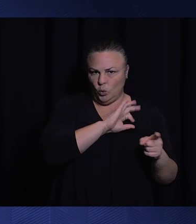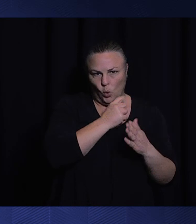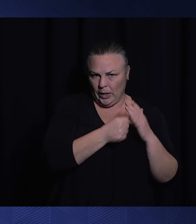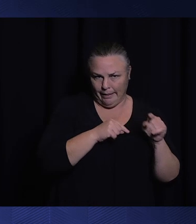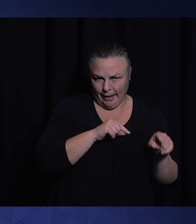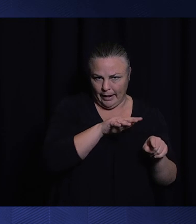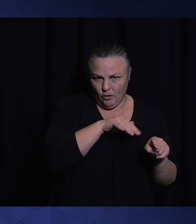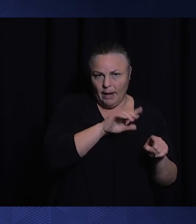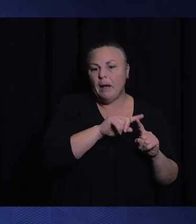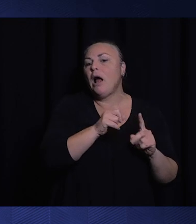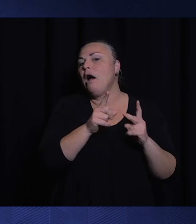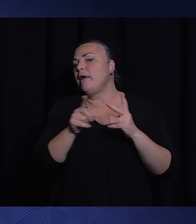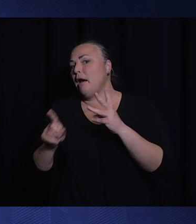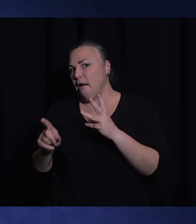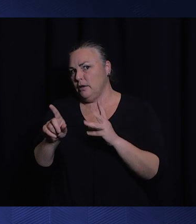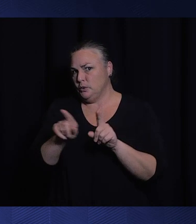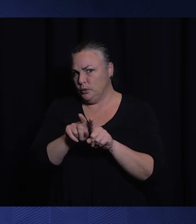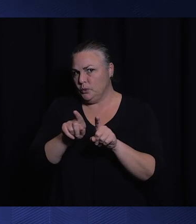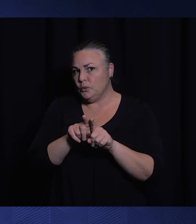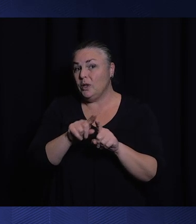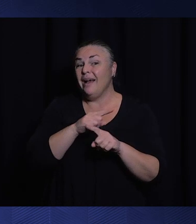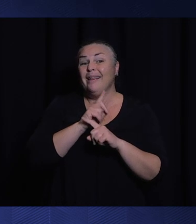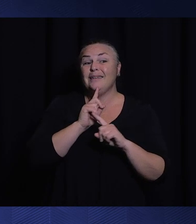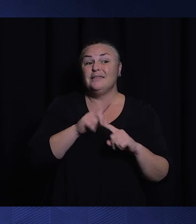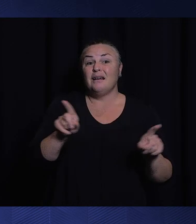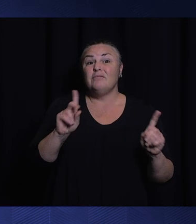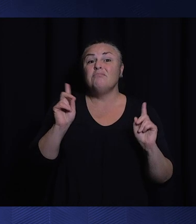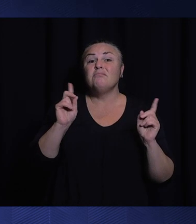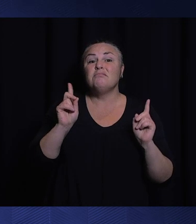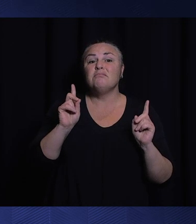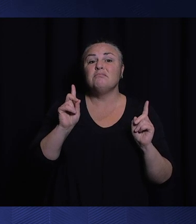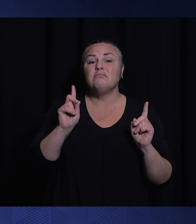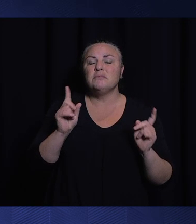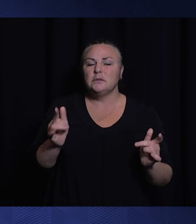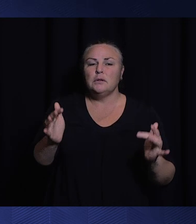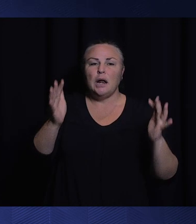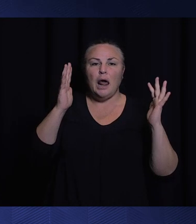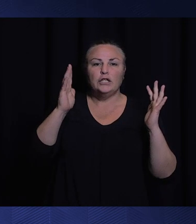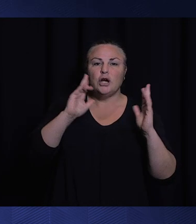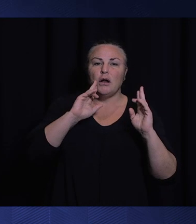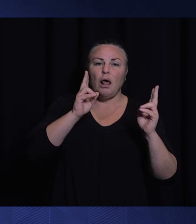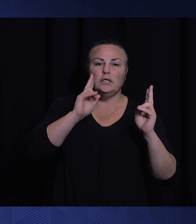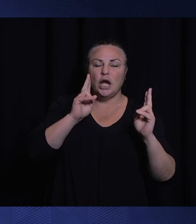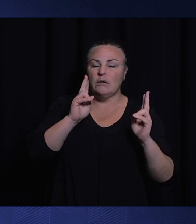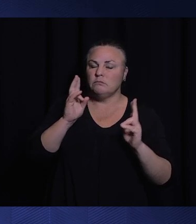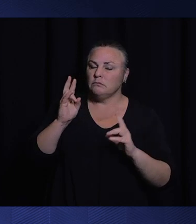disaster management plan, which is a component of their entire sustainable development plan.